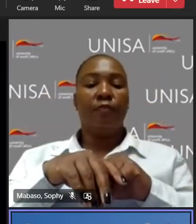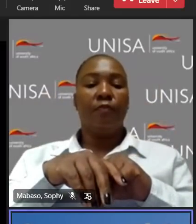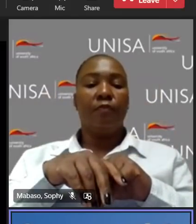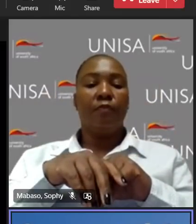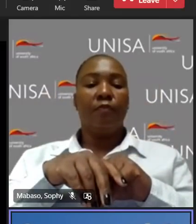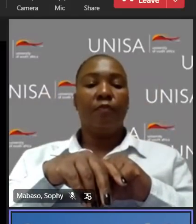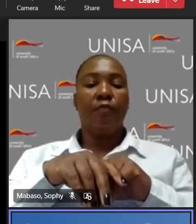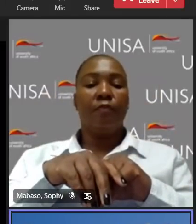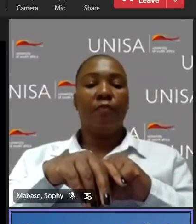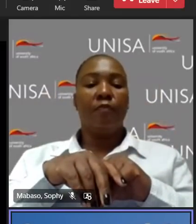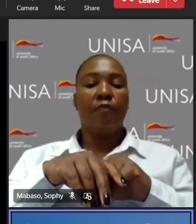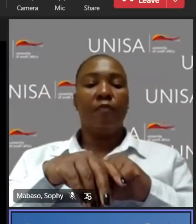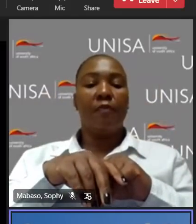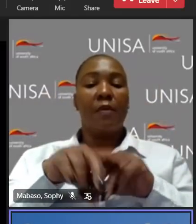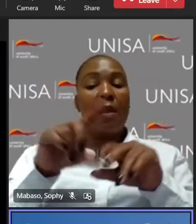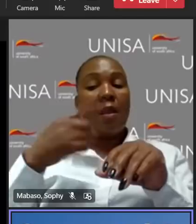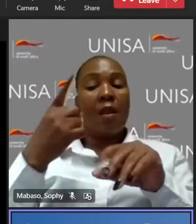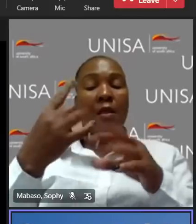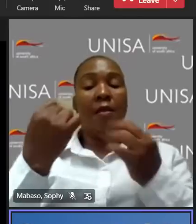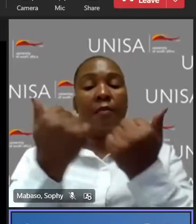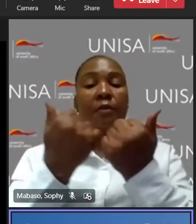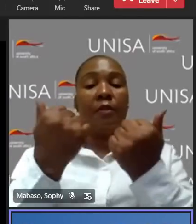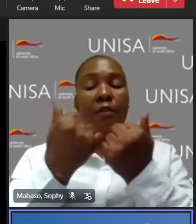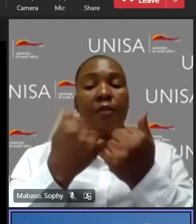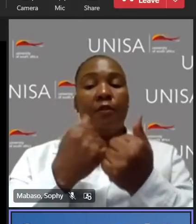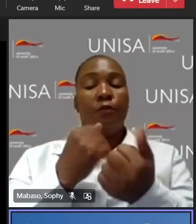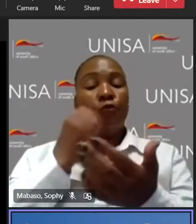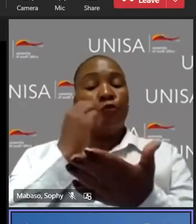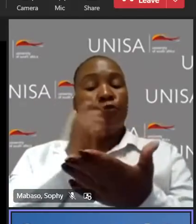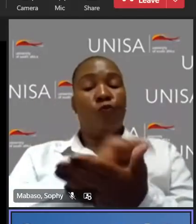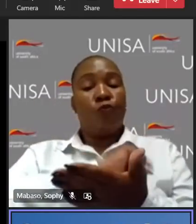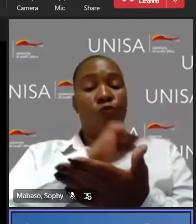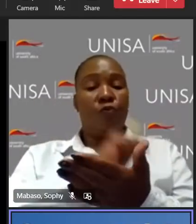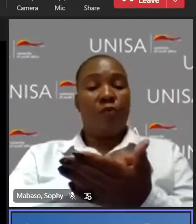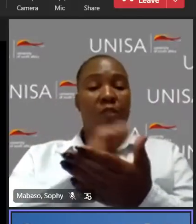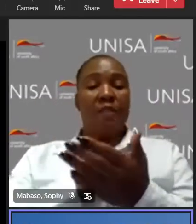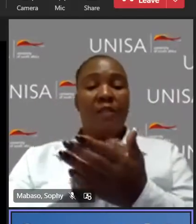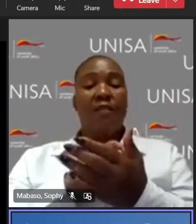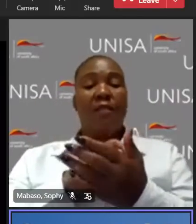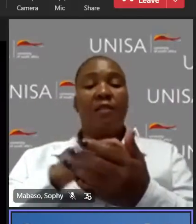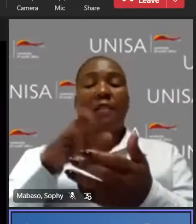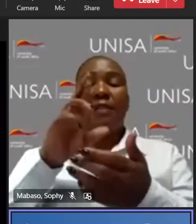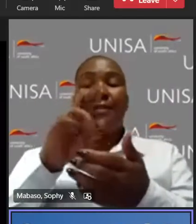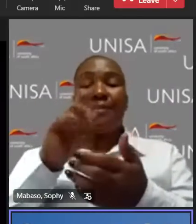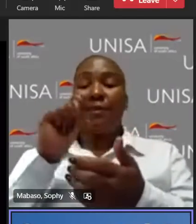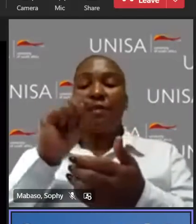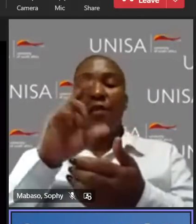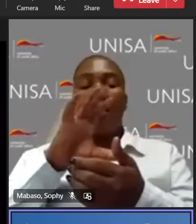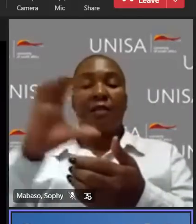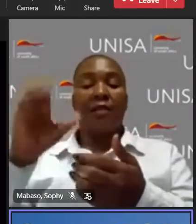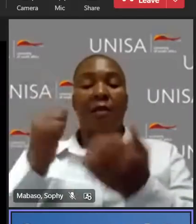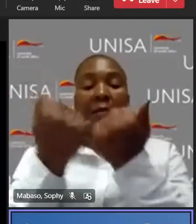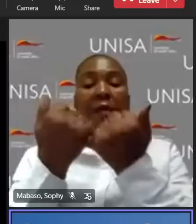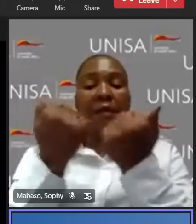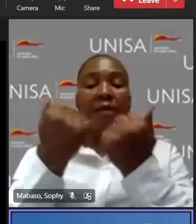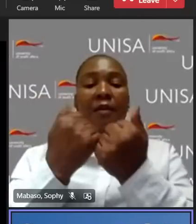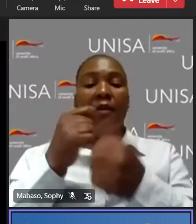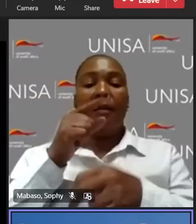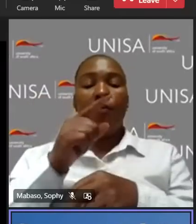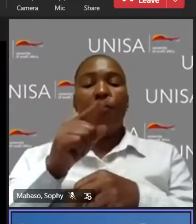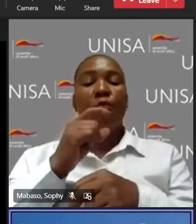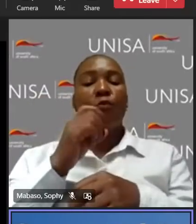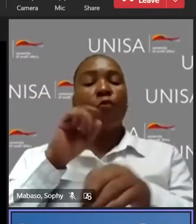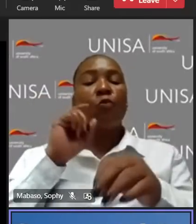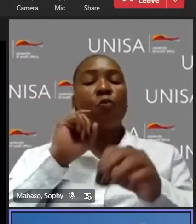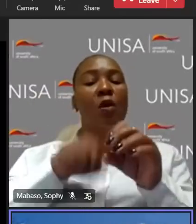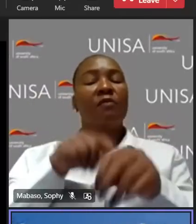We have another bursary, Truth and Reconciliation Commission, TRC bursary. Who qualifies